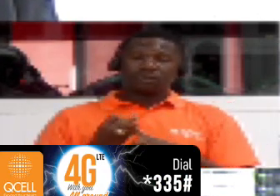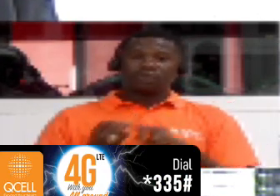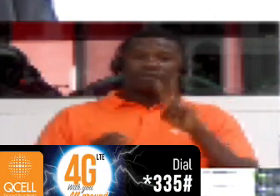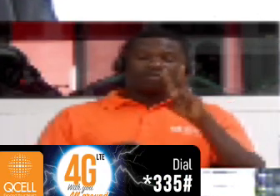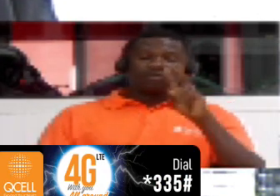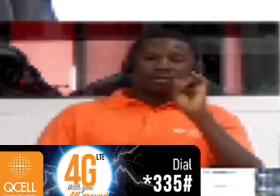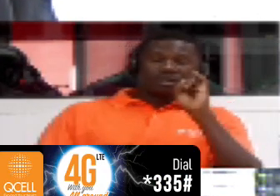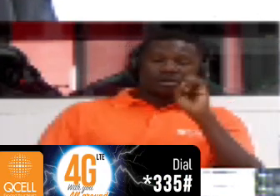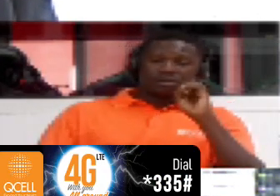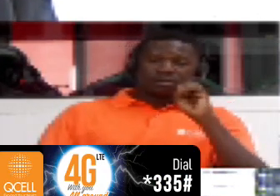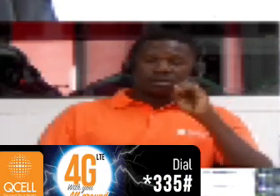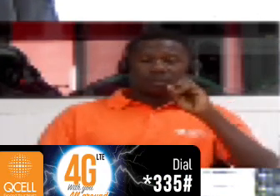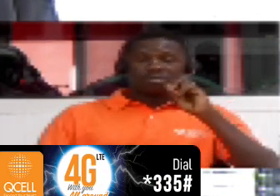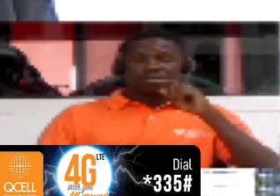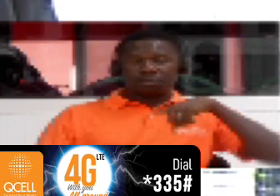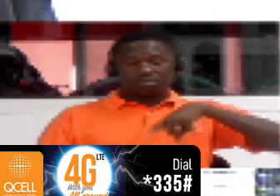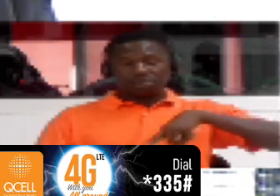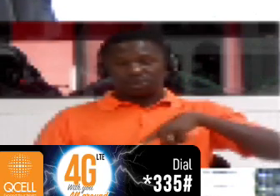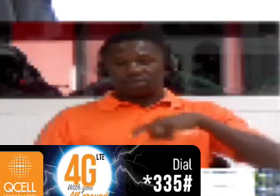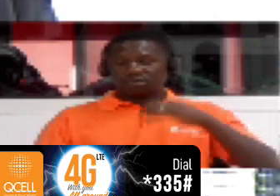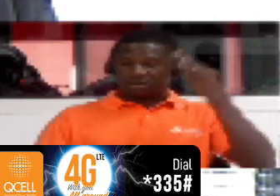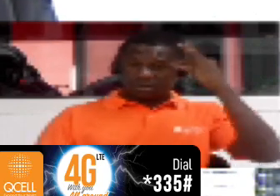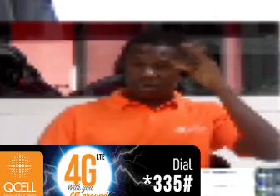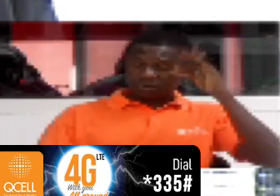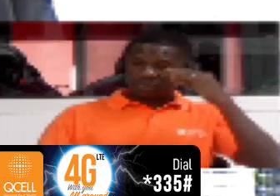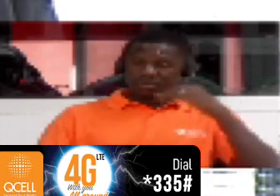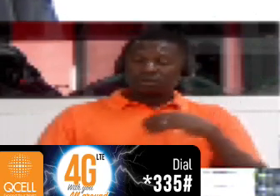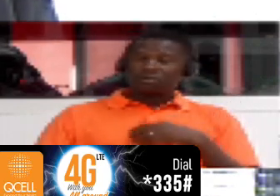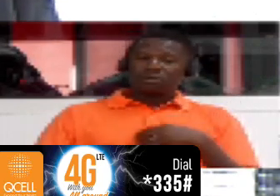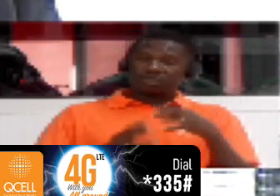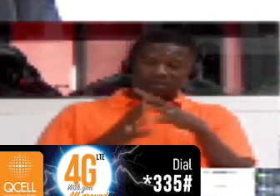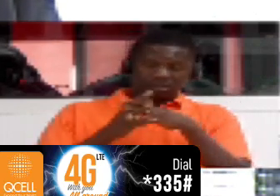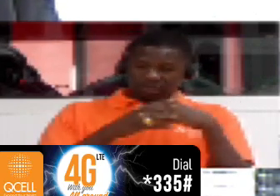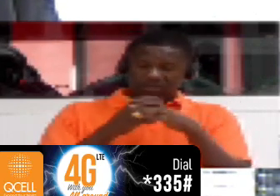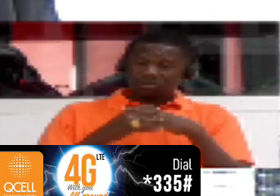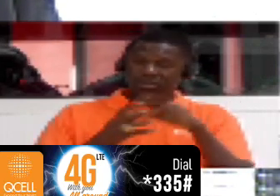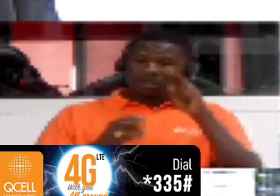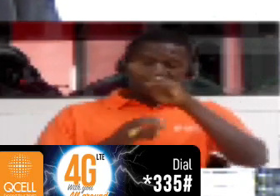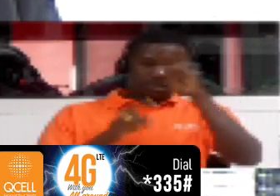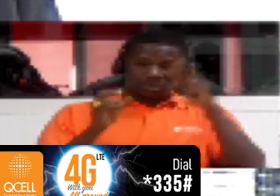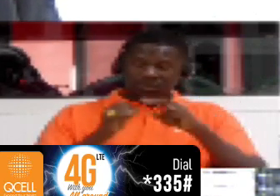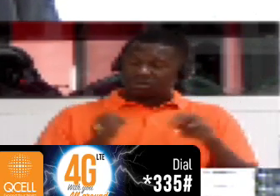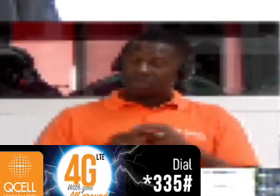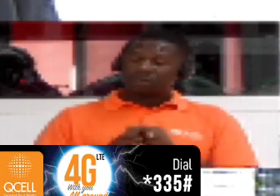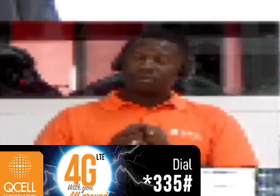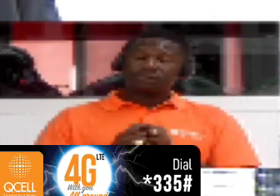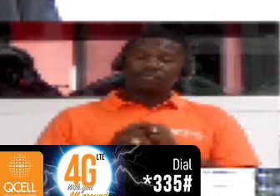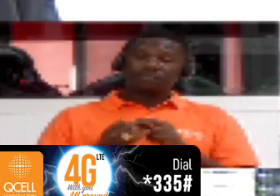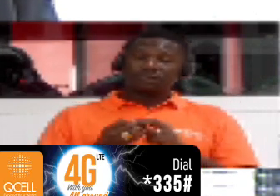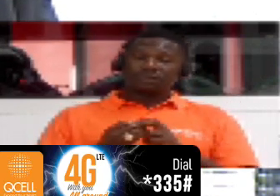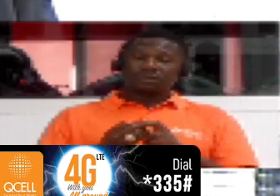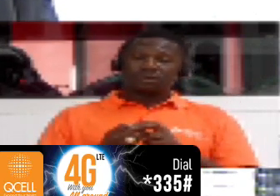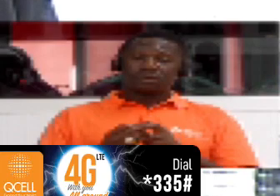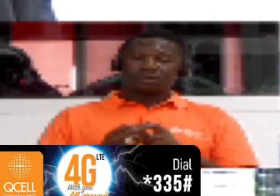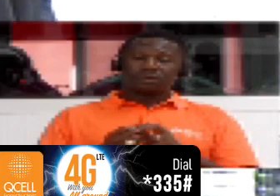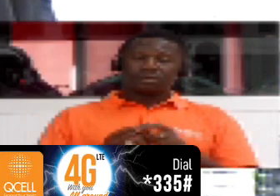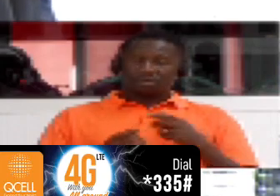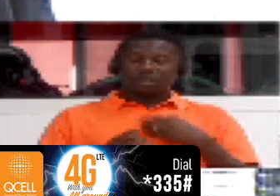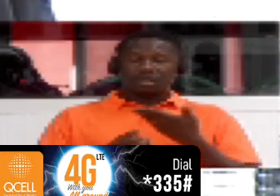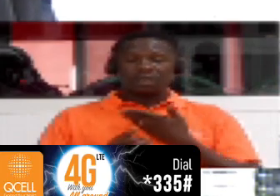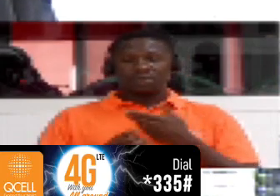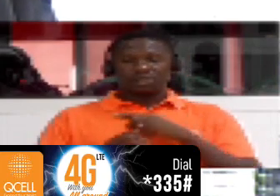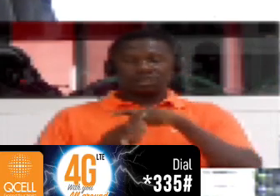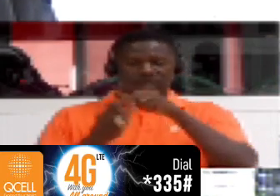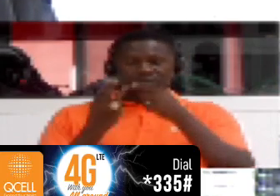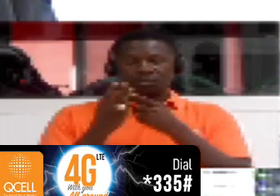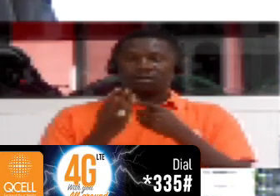VIP course with Crossage International, VIP course with Crossage International. I'm rolling a course holding a minute. I